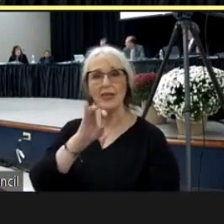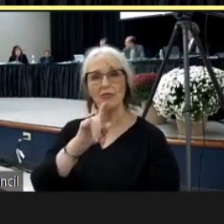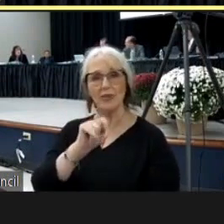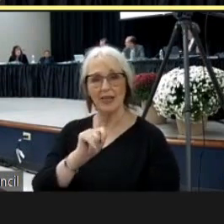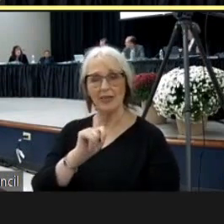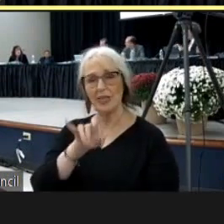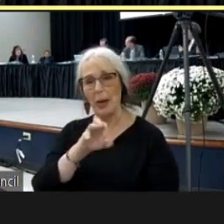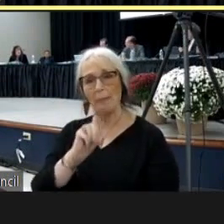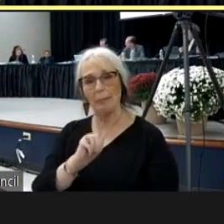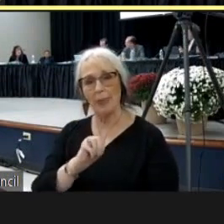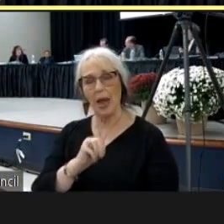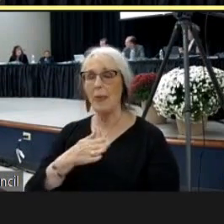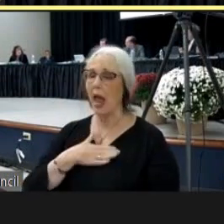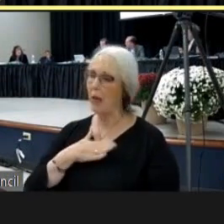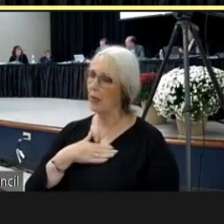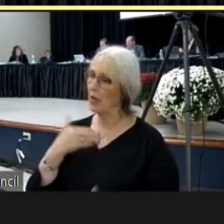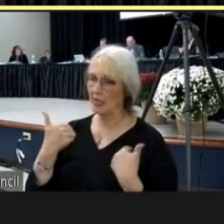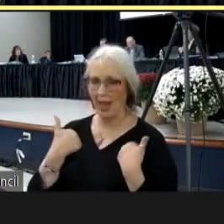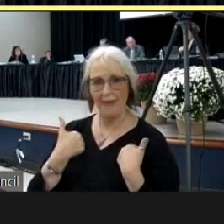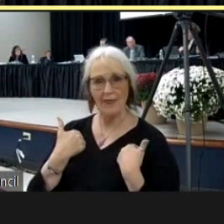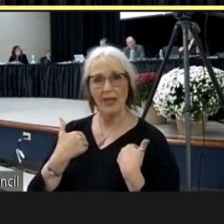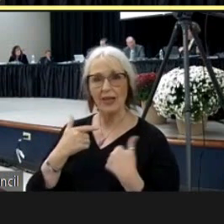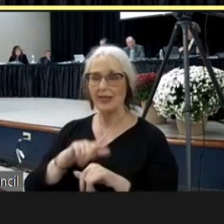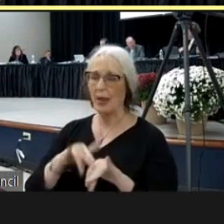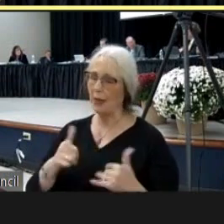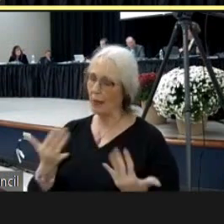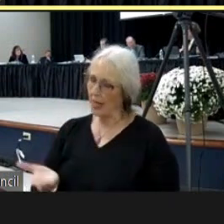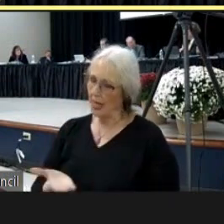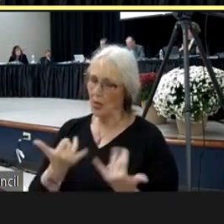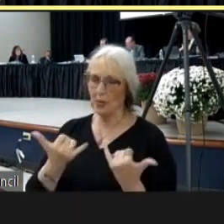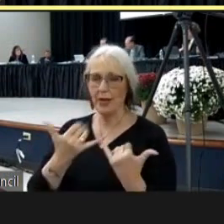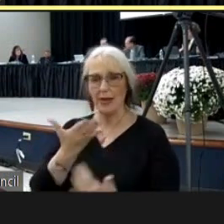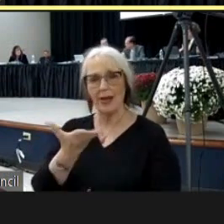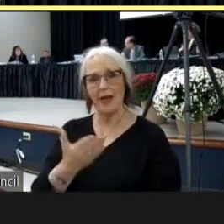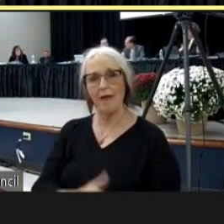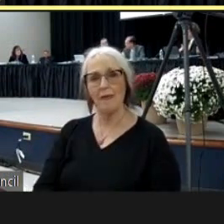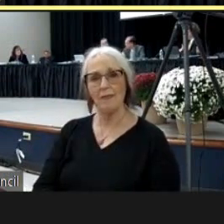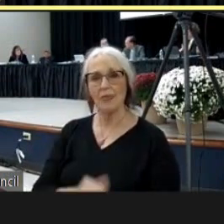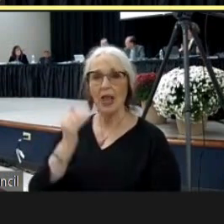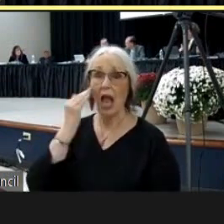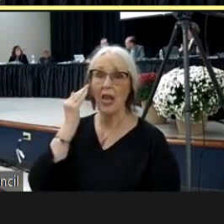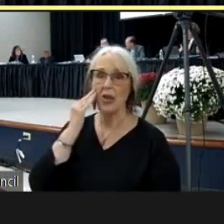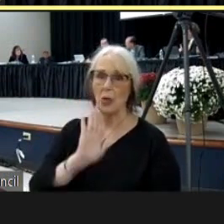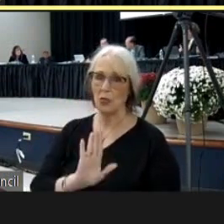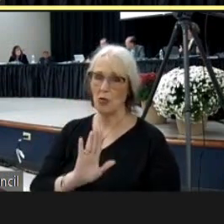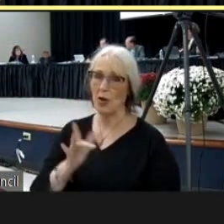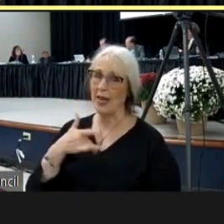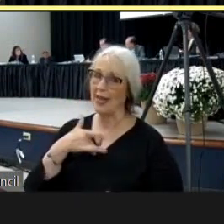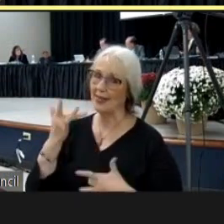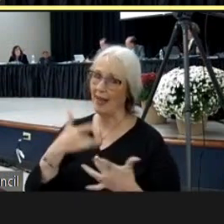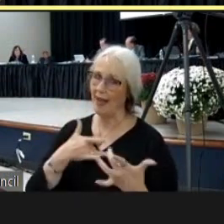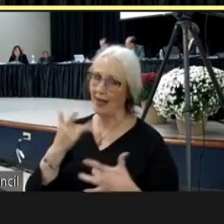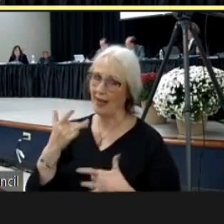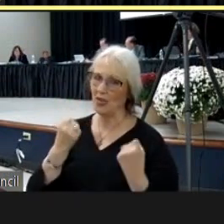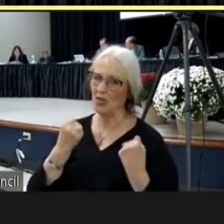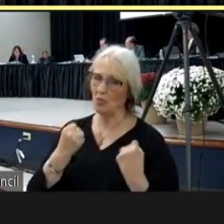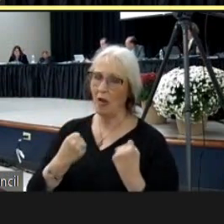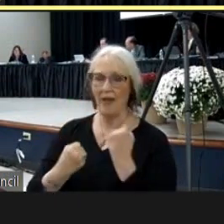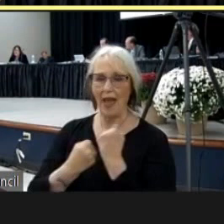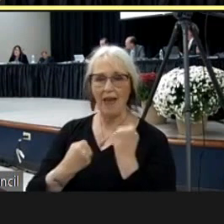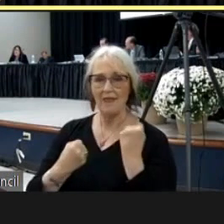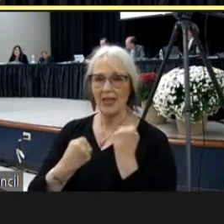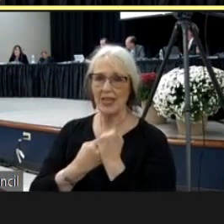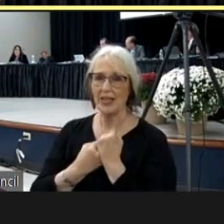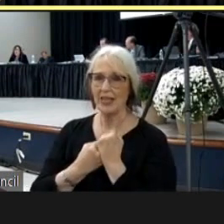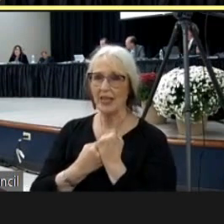it's happening under your tenure. So, because I know you've been so excited and very a strong advocate of